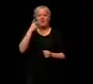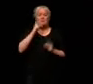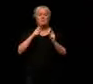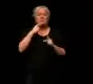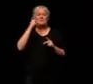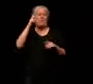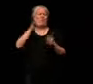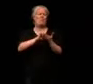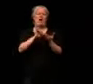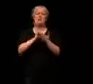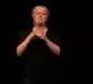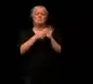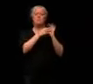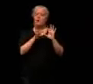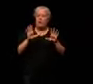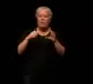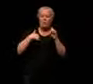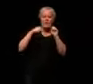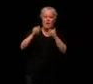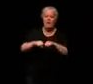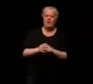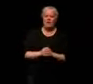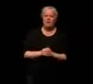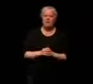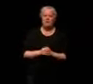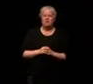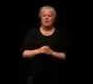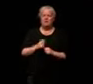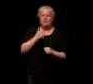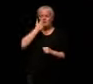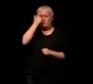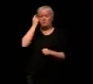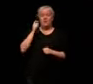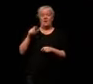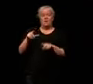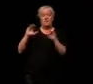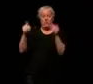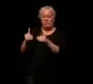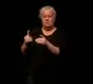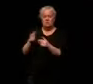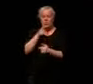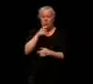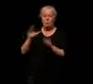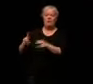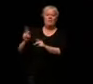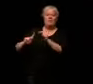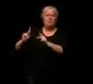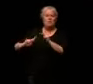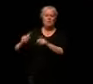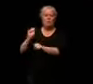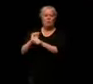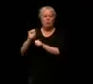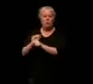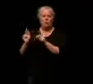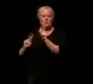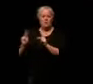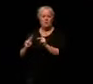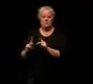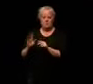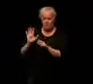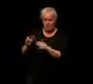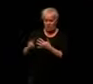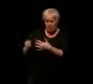can. The people. The working people are our North Star. Their priorities must be our priorities.